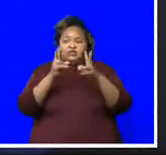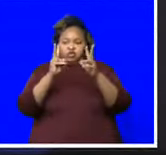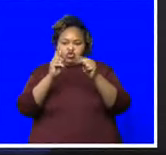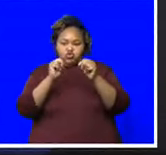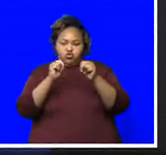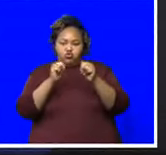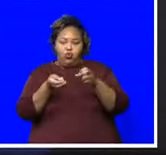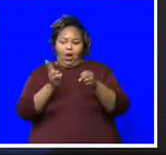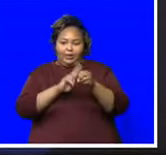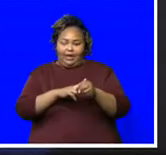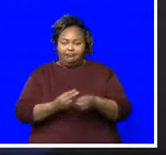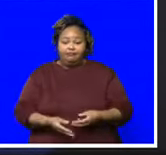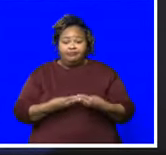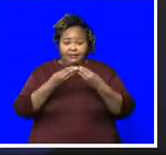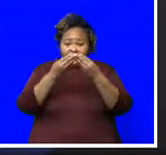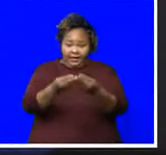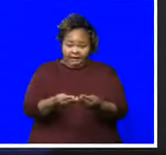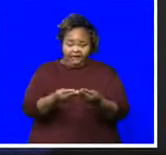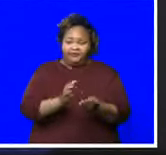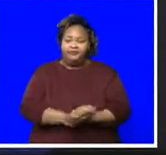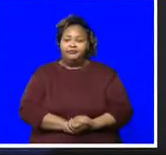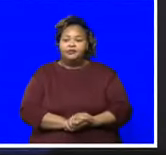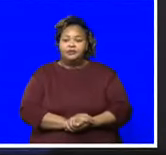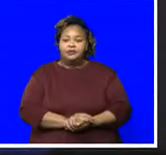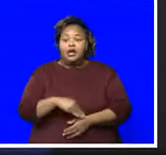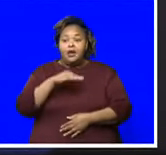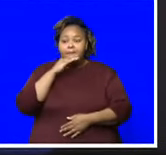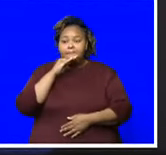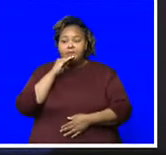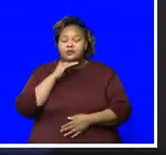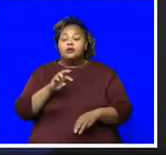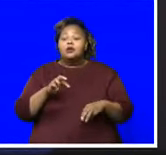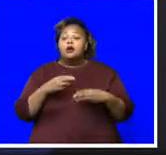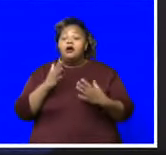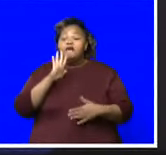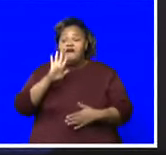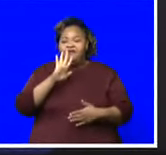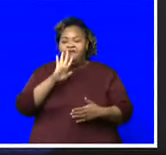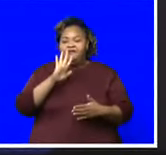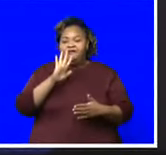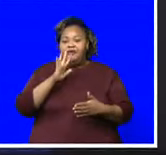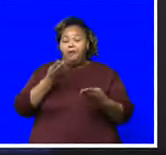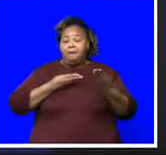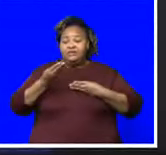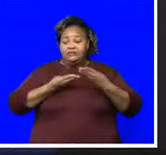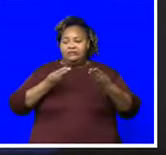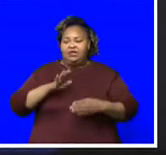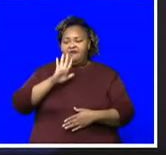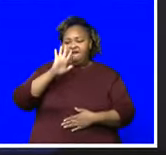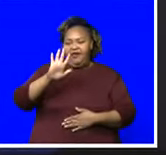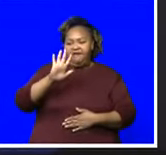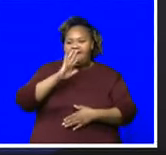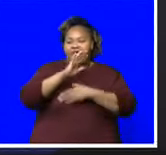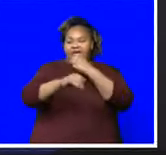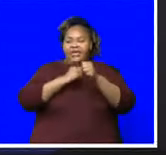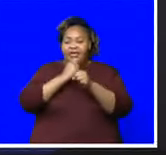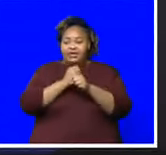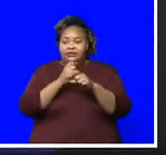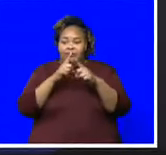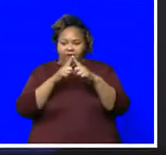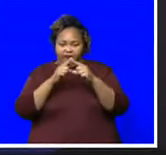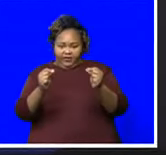nawe ke malaba bese baphelelwe ngile minyaka yesihlanu lesibanika bona nabaqala bese si renewa